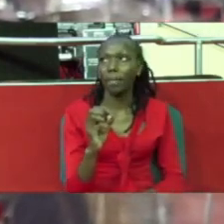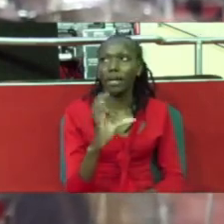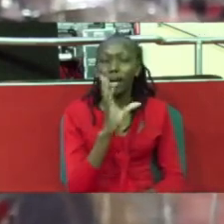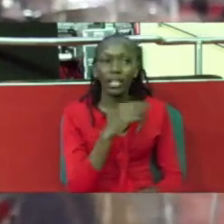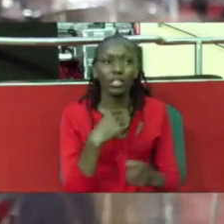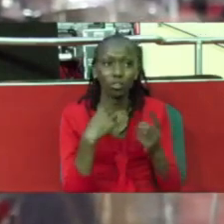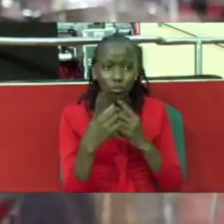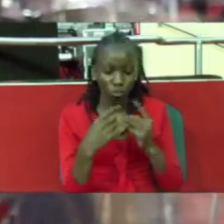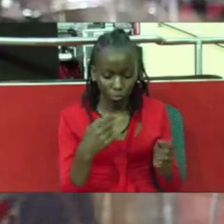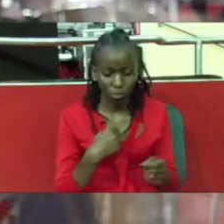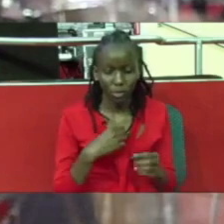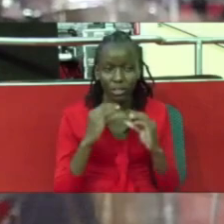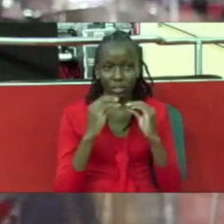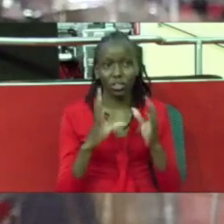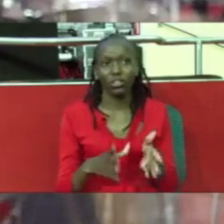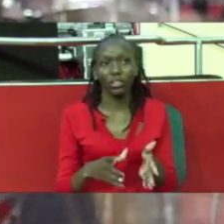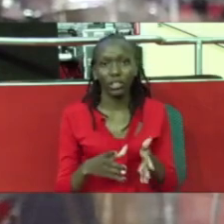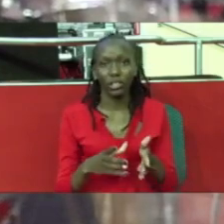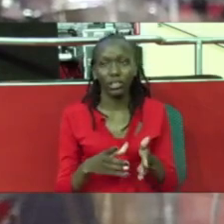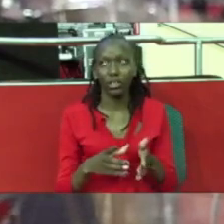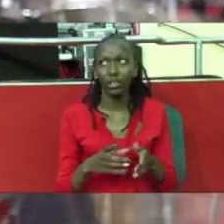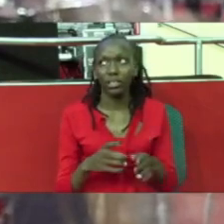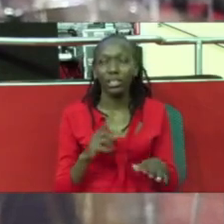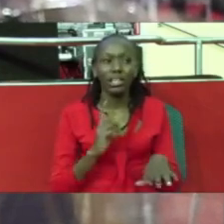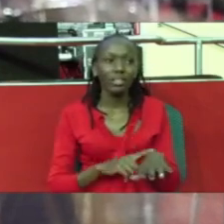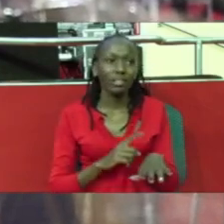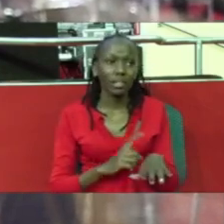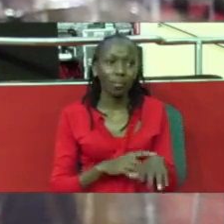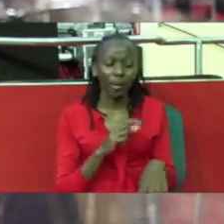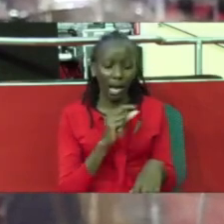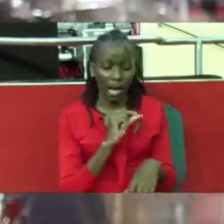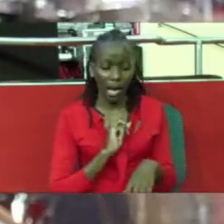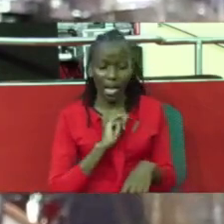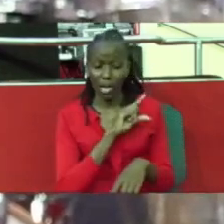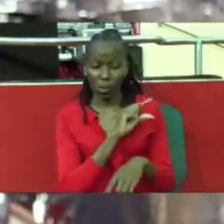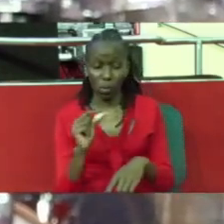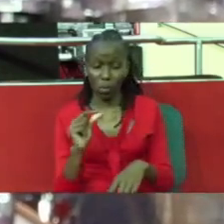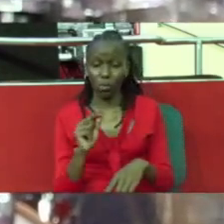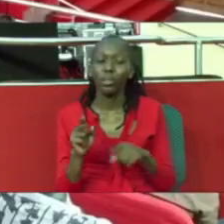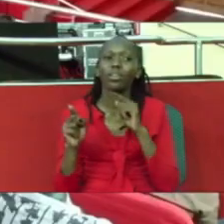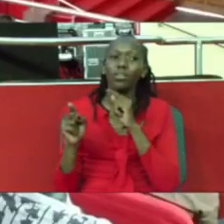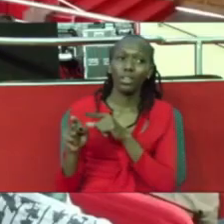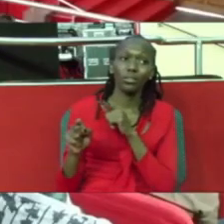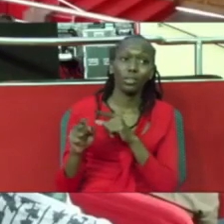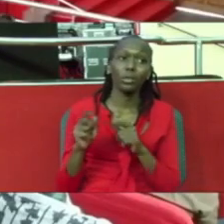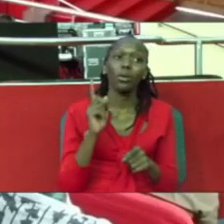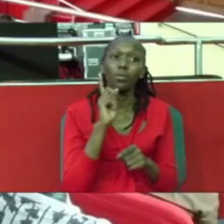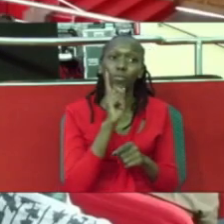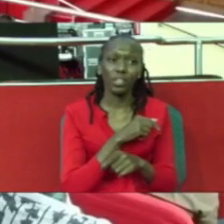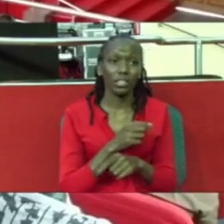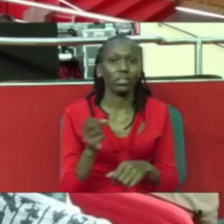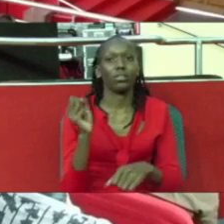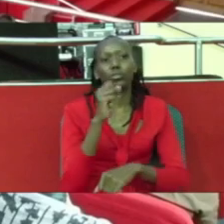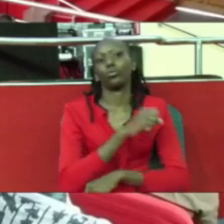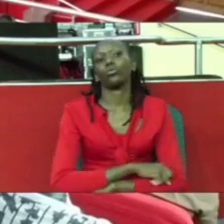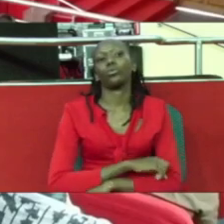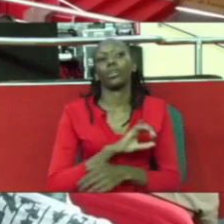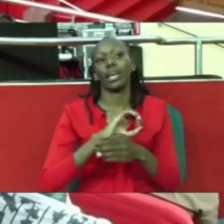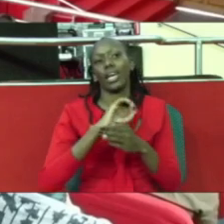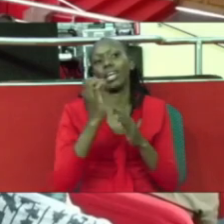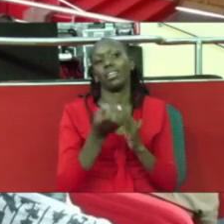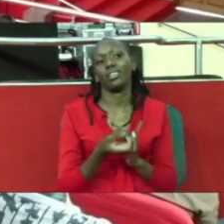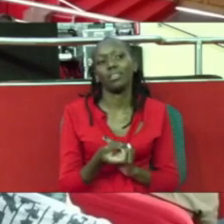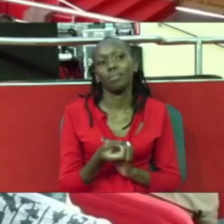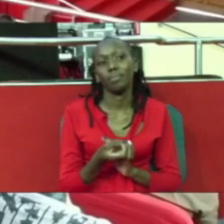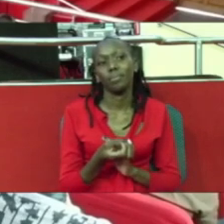I go, nina uhakika nienda, that will be the end of my education. Itakuwa mwisho wa masomo yangu. I felt something being triggered in my heart. Nikasikia